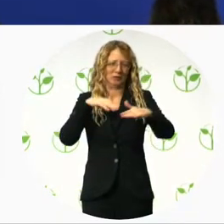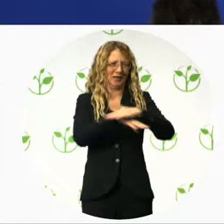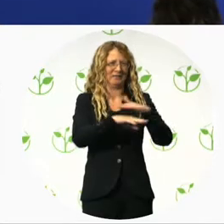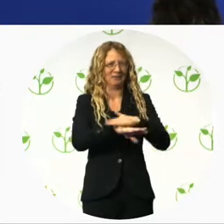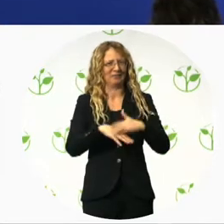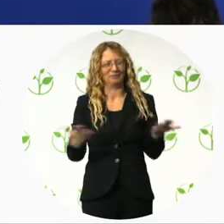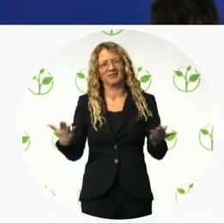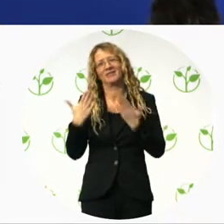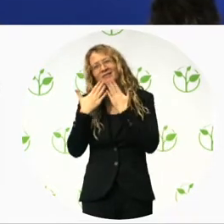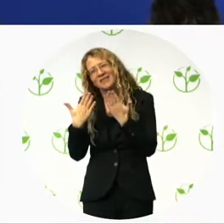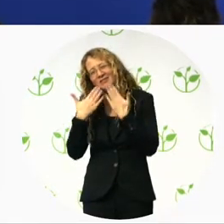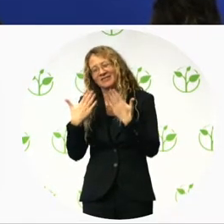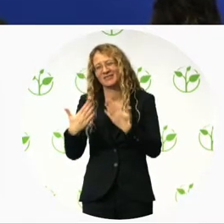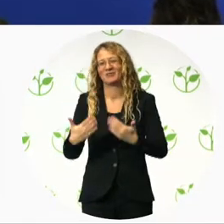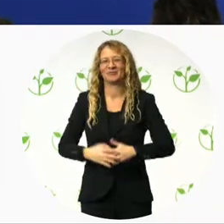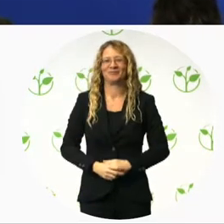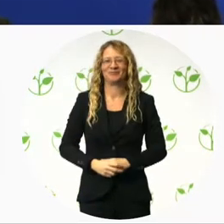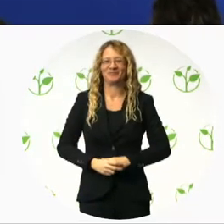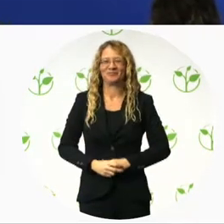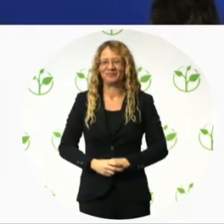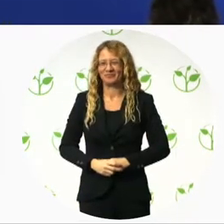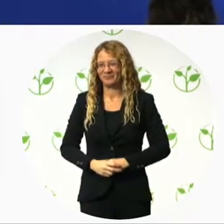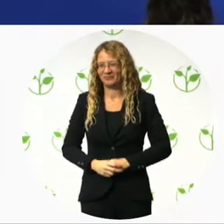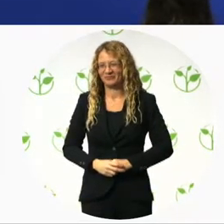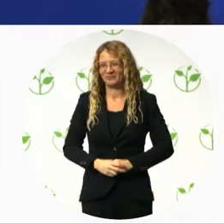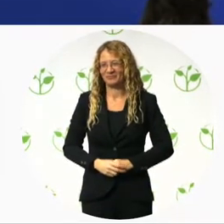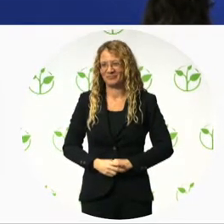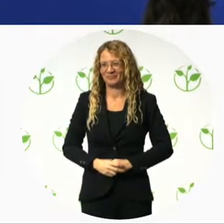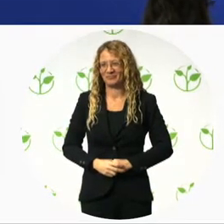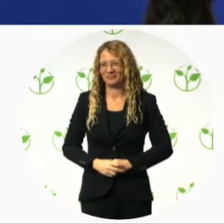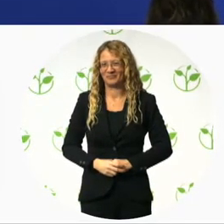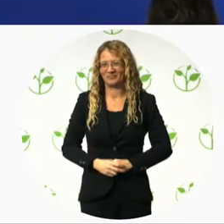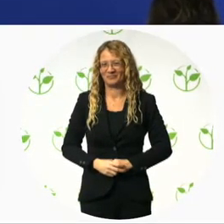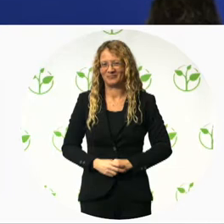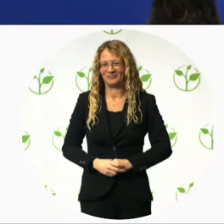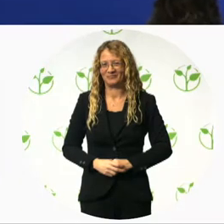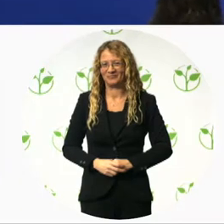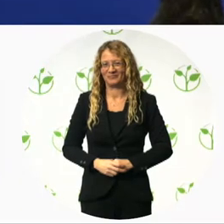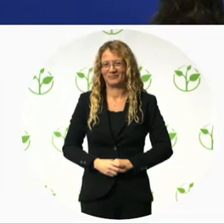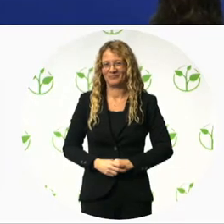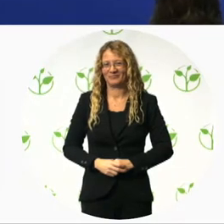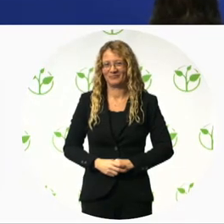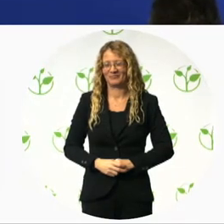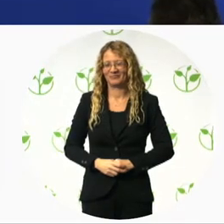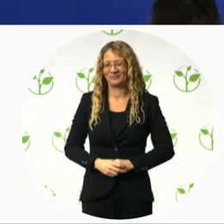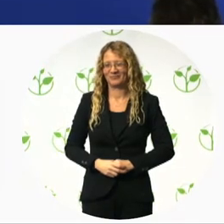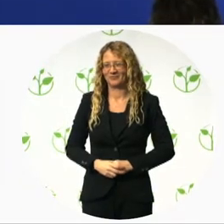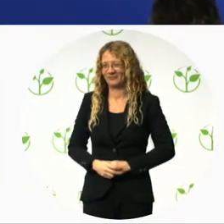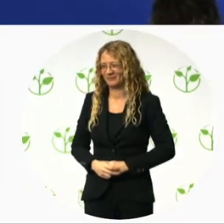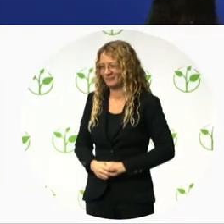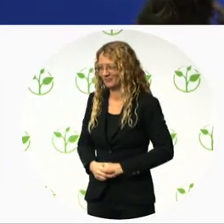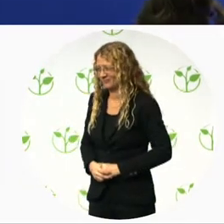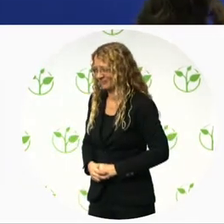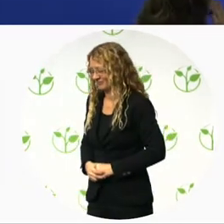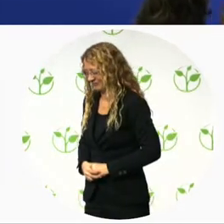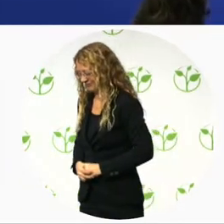Yonette, thank you very much. That was absolutely fascinating. So, I know it's after lunch,